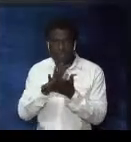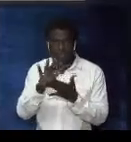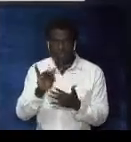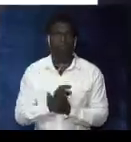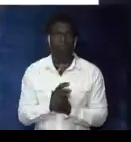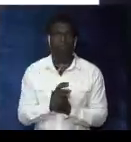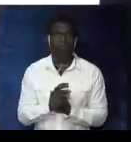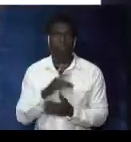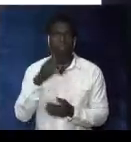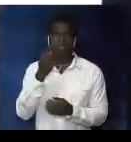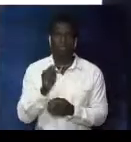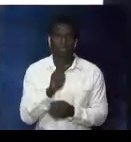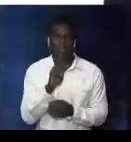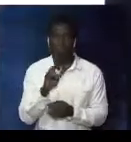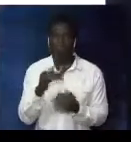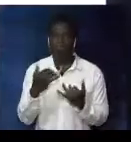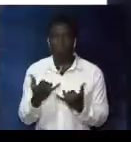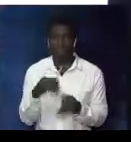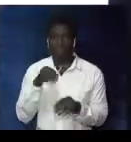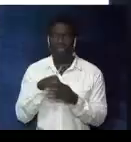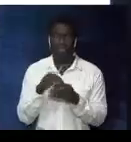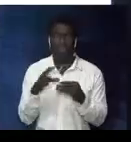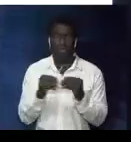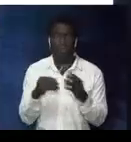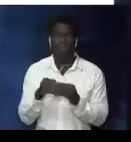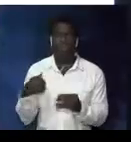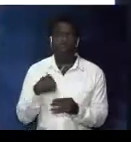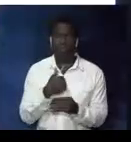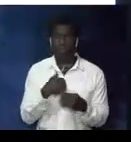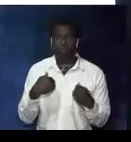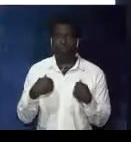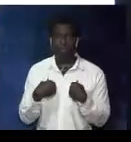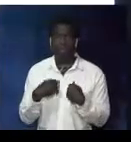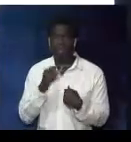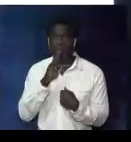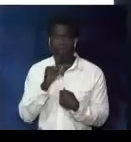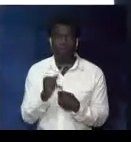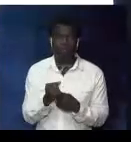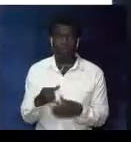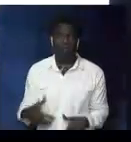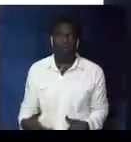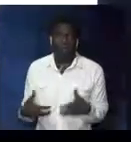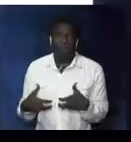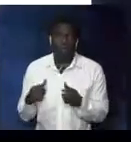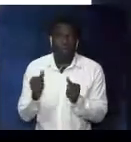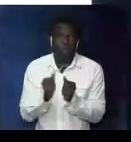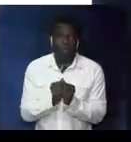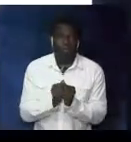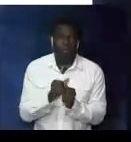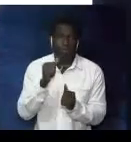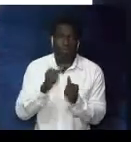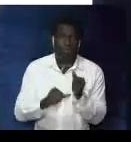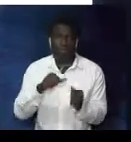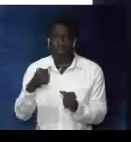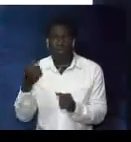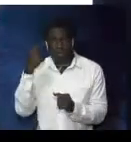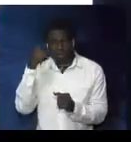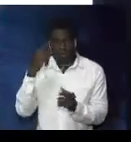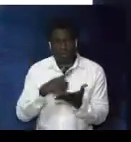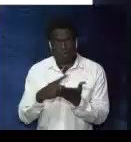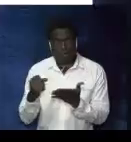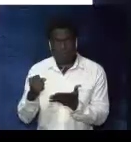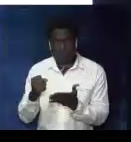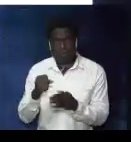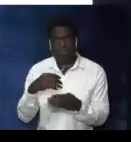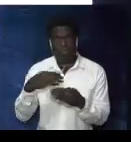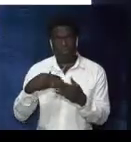it is. The usage now in the sentence, we had been annoyed with each other for weeks before we